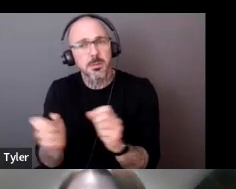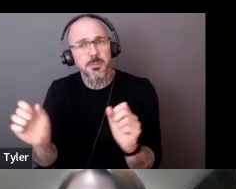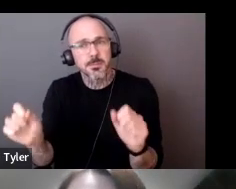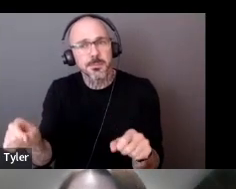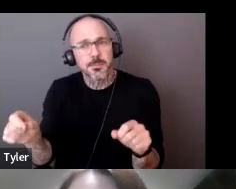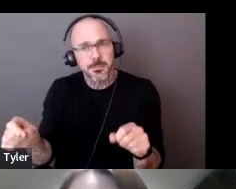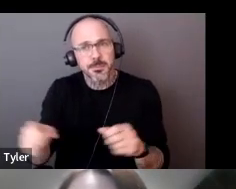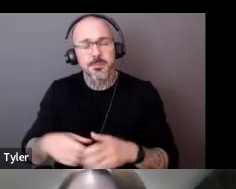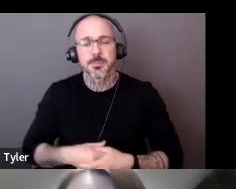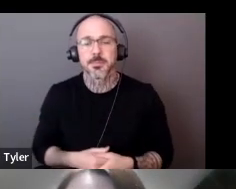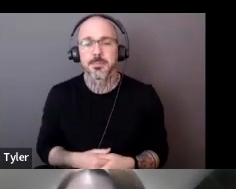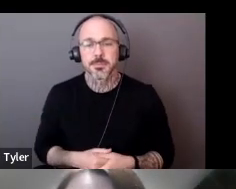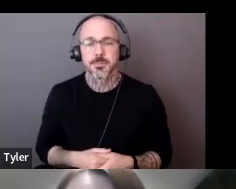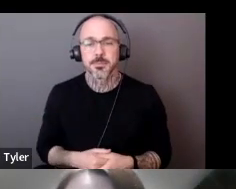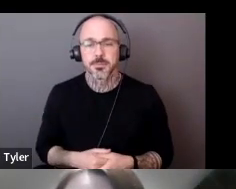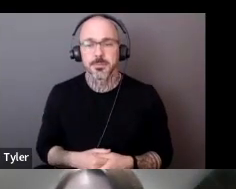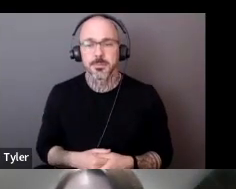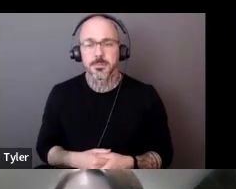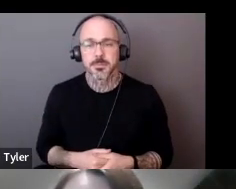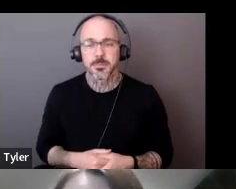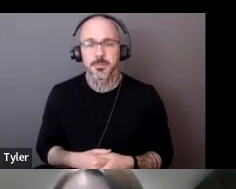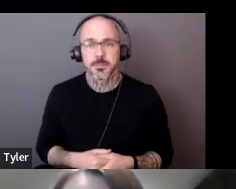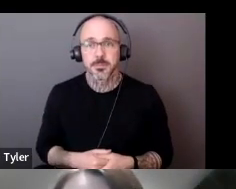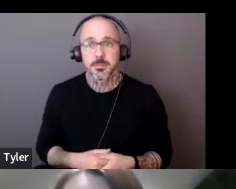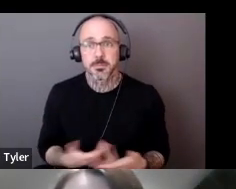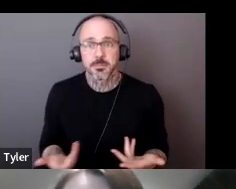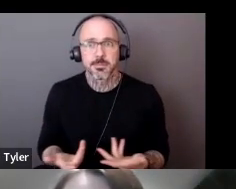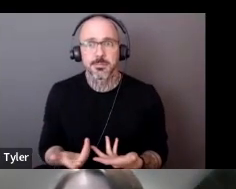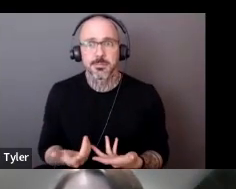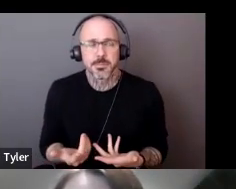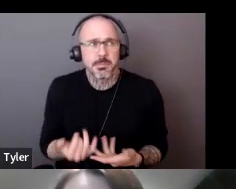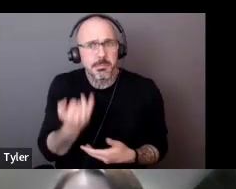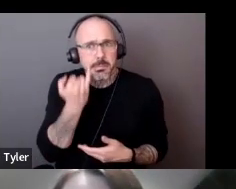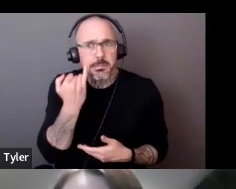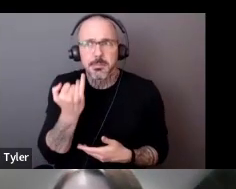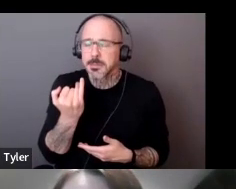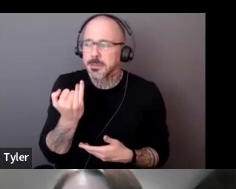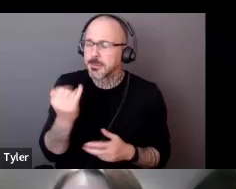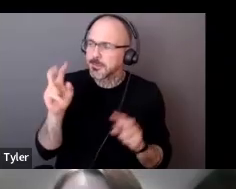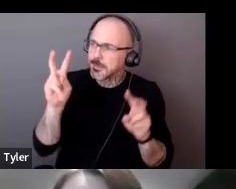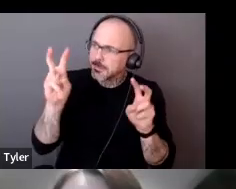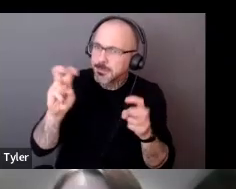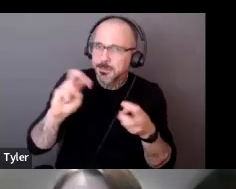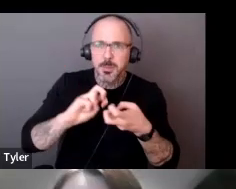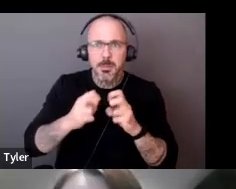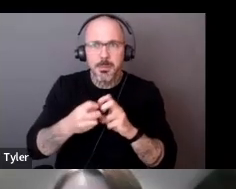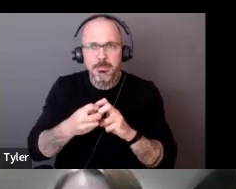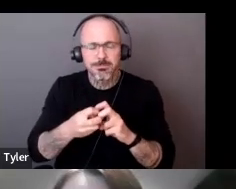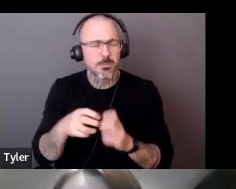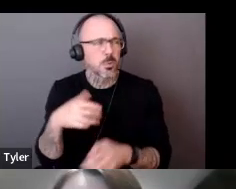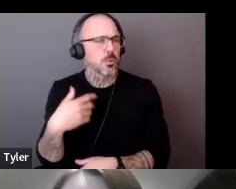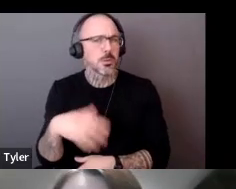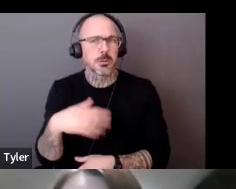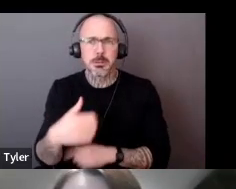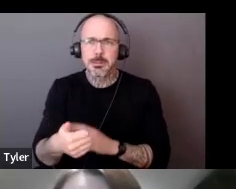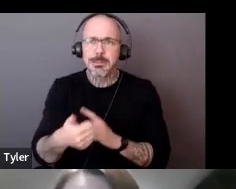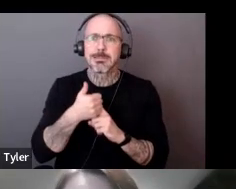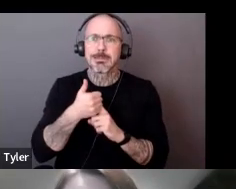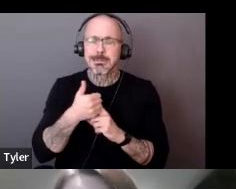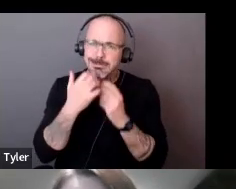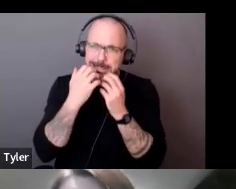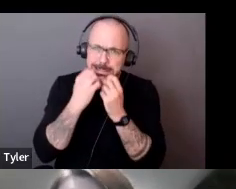once we talk about topics that are important to us, people will eventually listen to us. That's